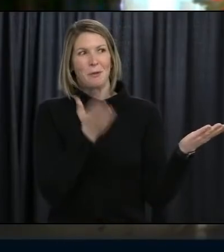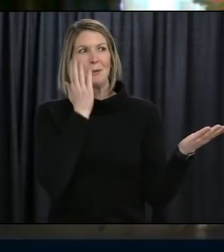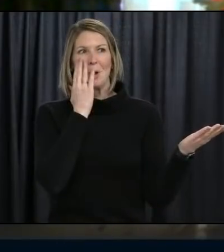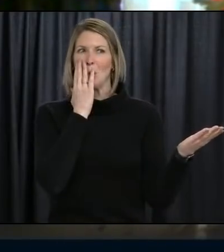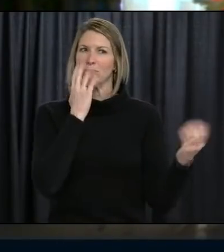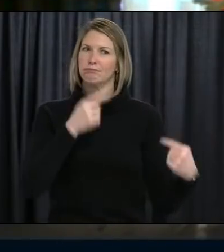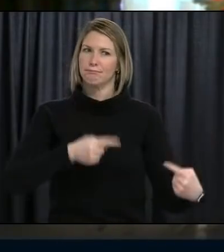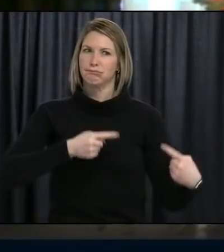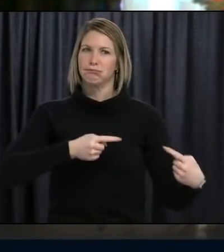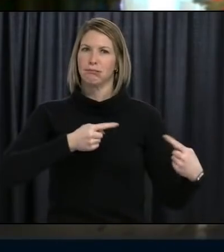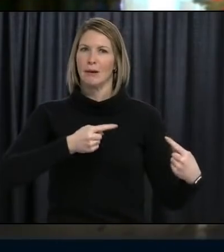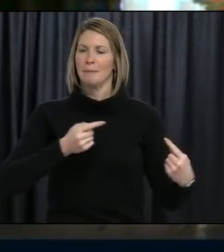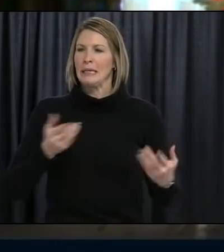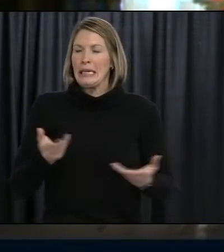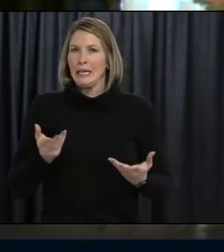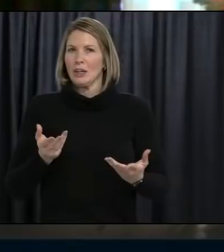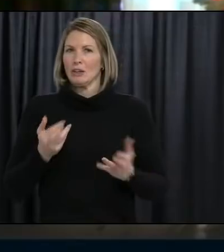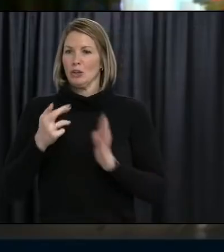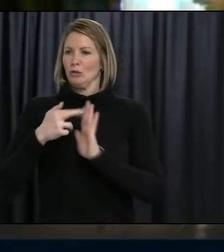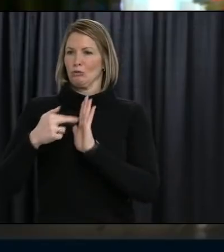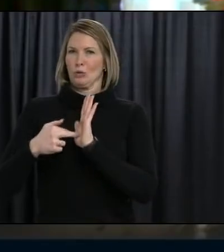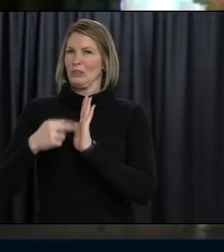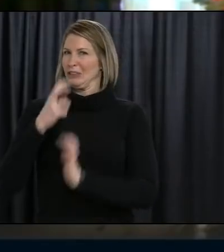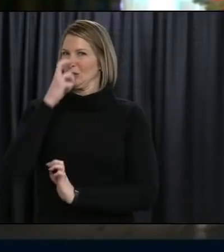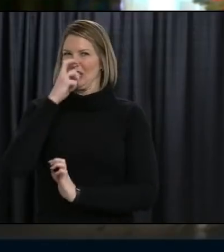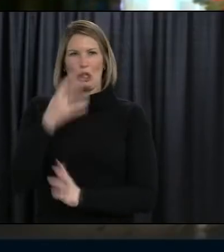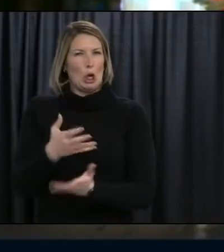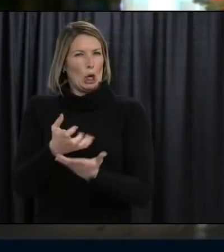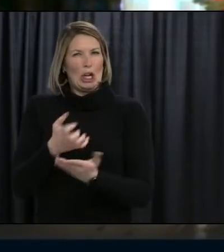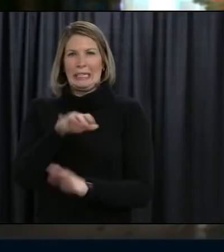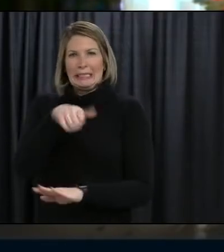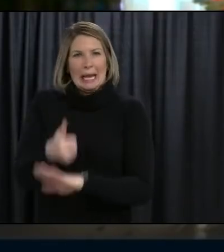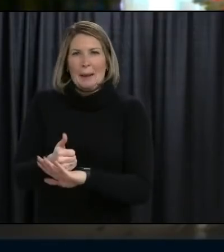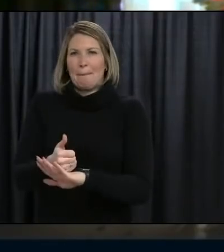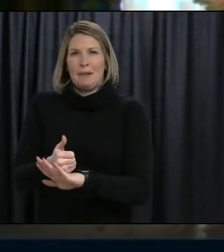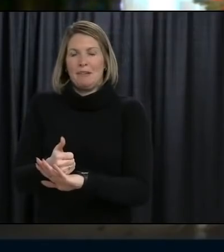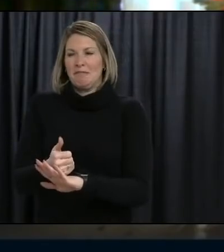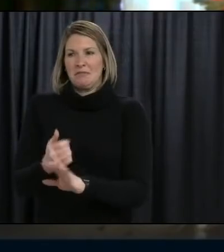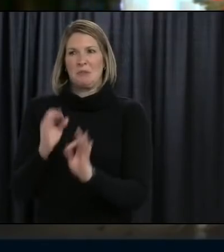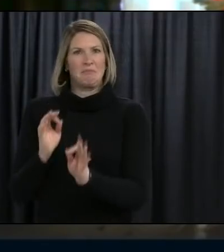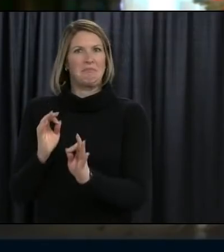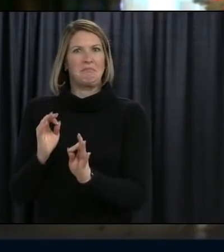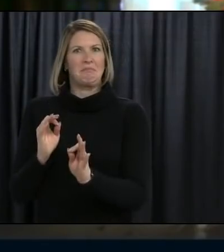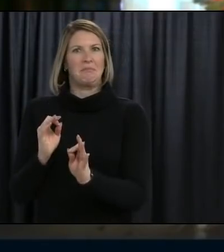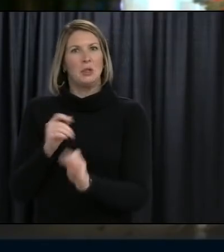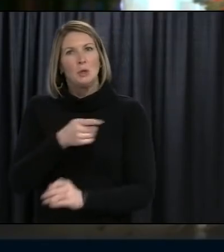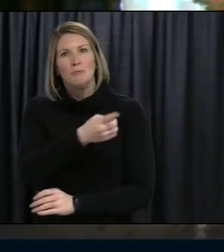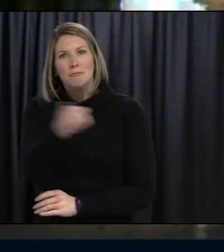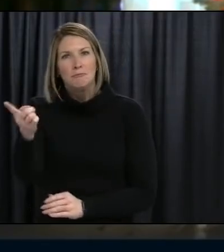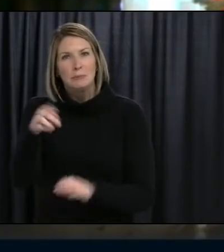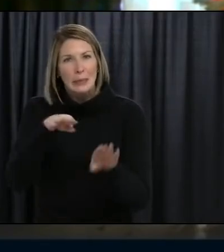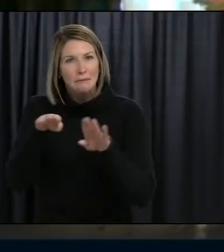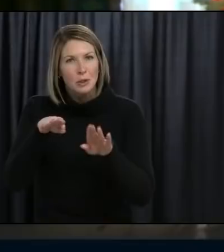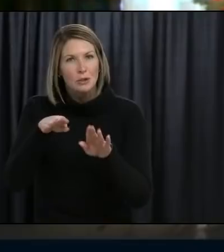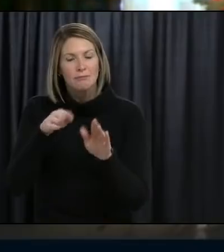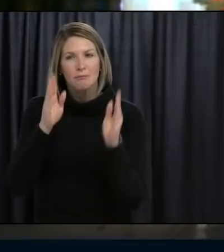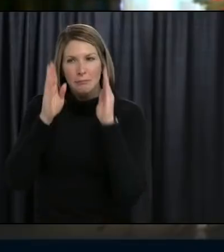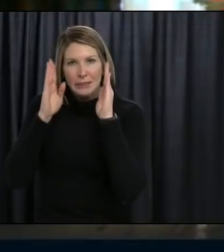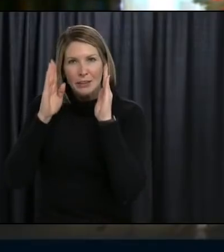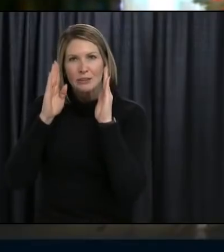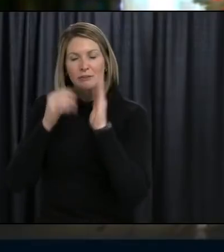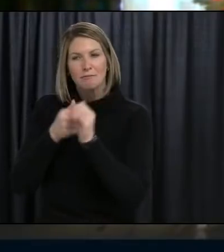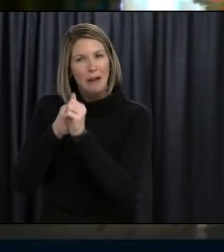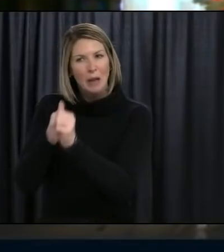know, but they didn't have the strict guidelines that we had in place from the beginning, and I think we need to continue on the current course.